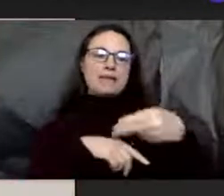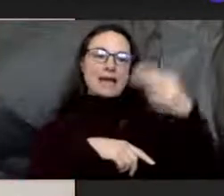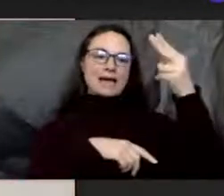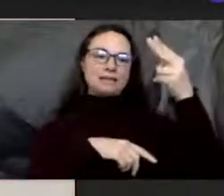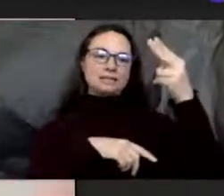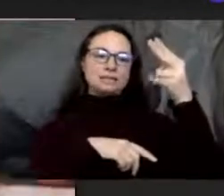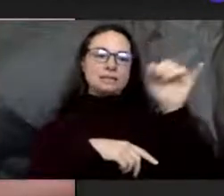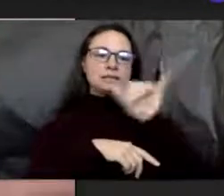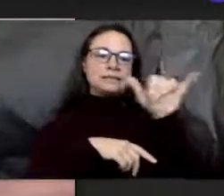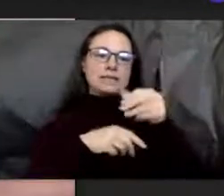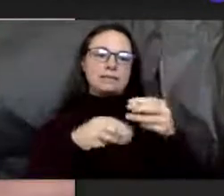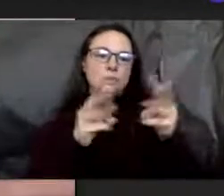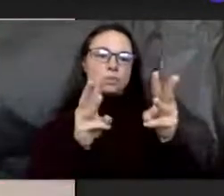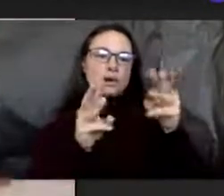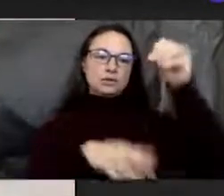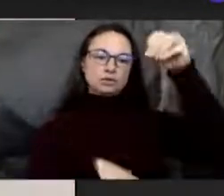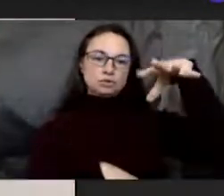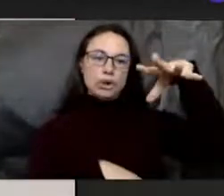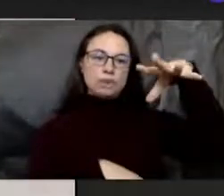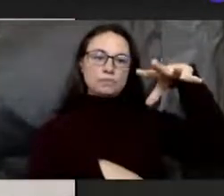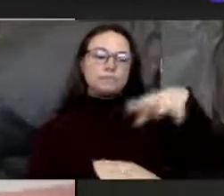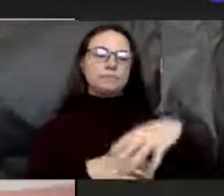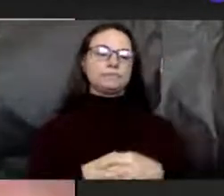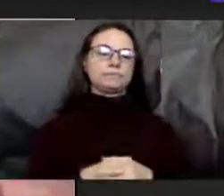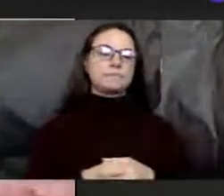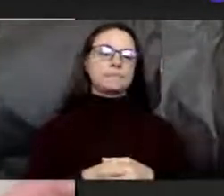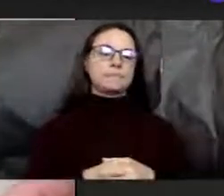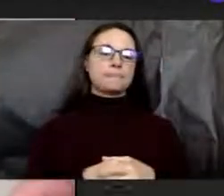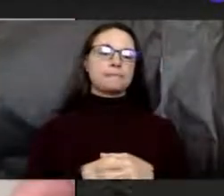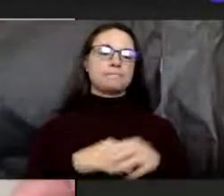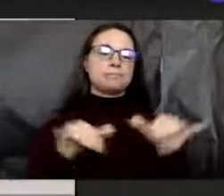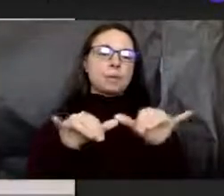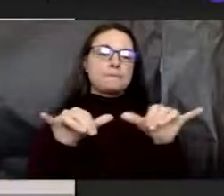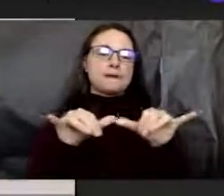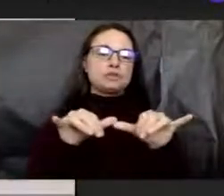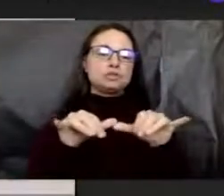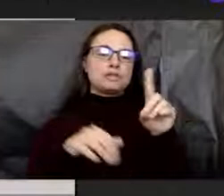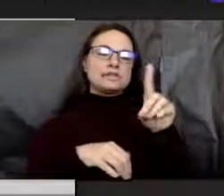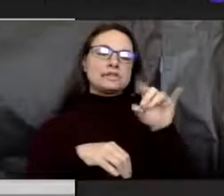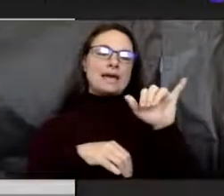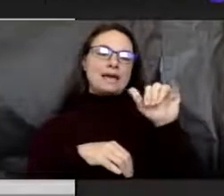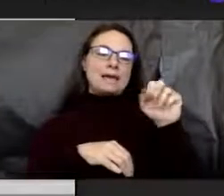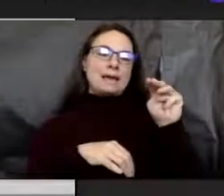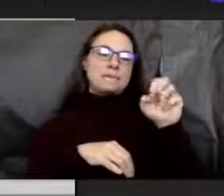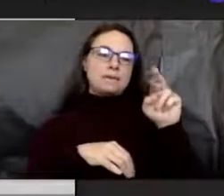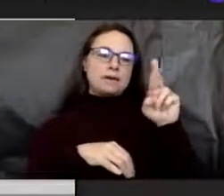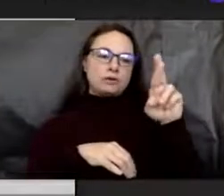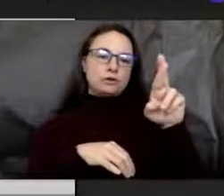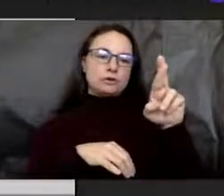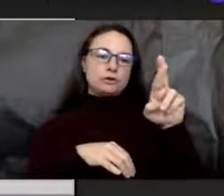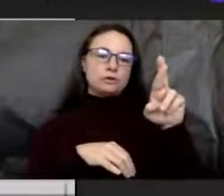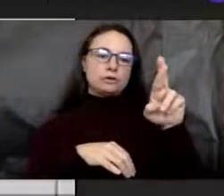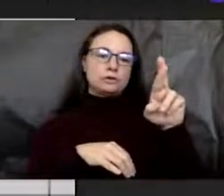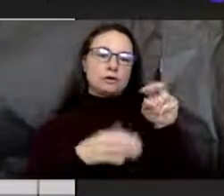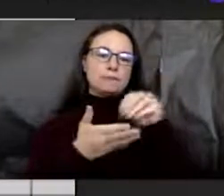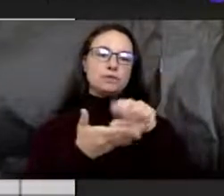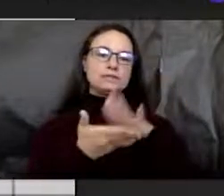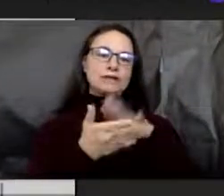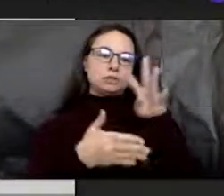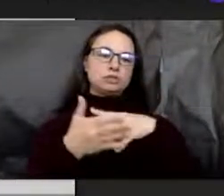way each time. Afterwards, you'll measure the diameter across the crater and record that in your data